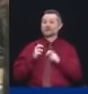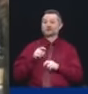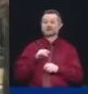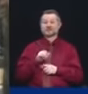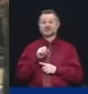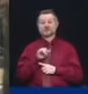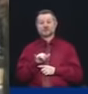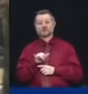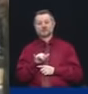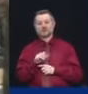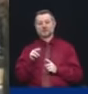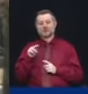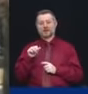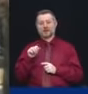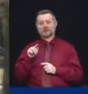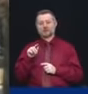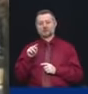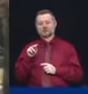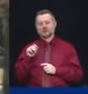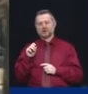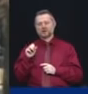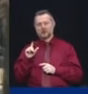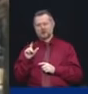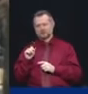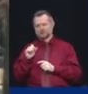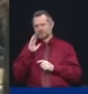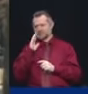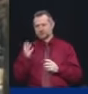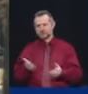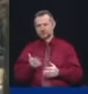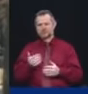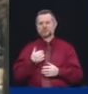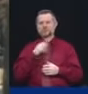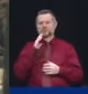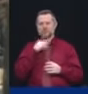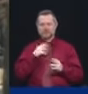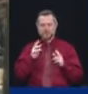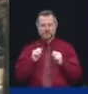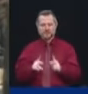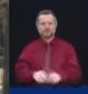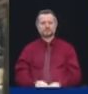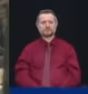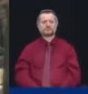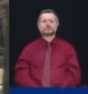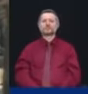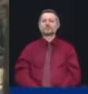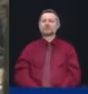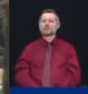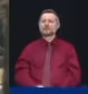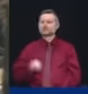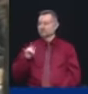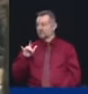Nationals, which are going to be here. I'll be back. That's July, right?